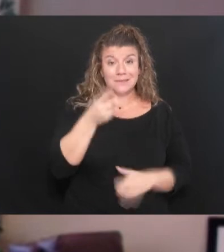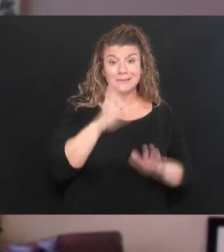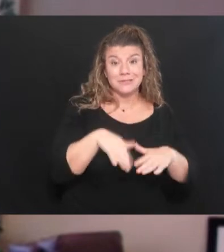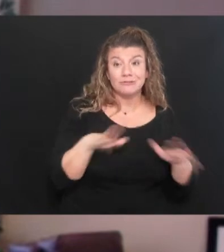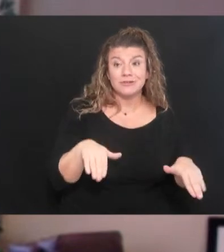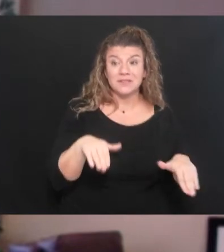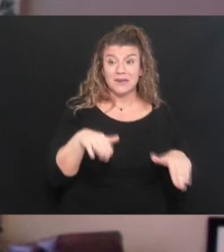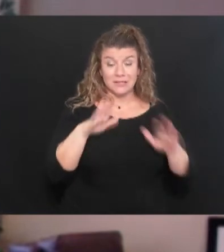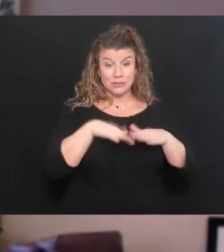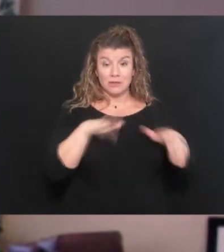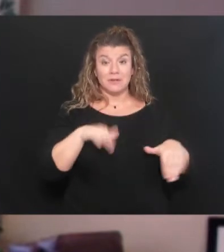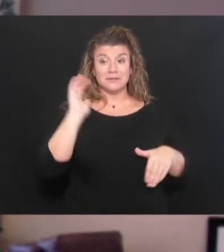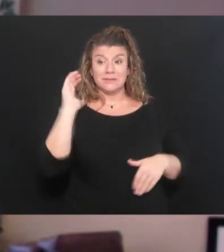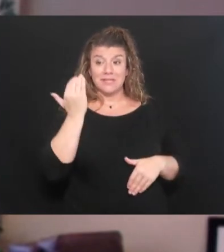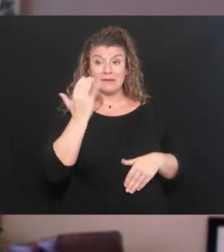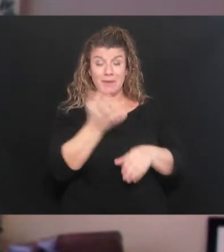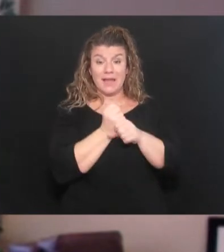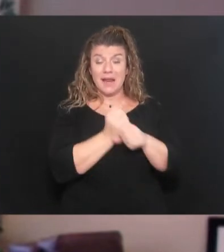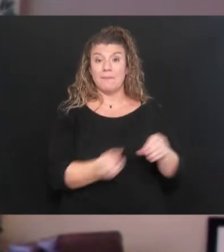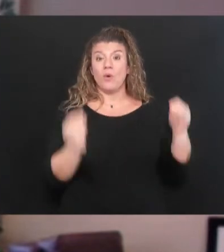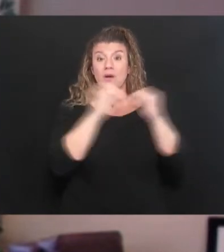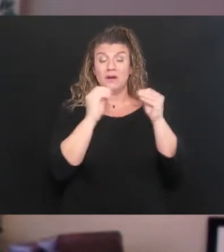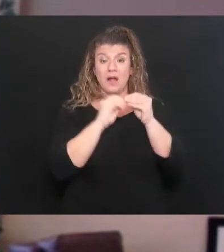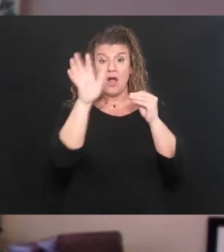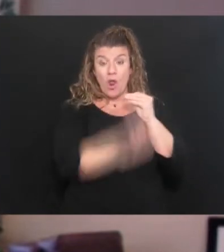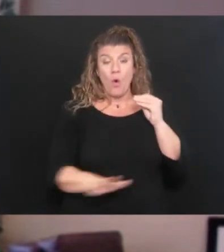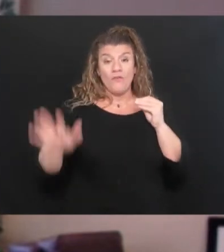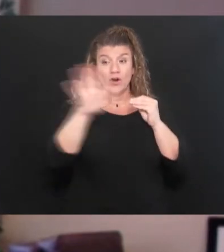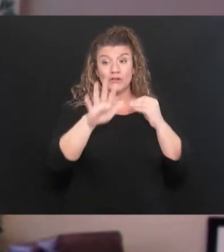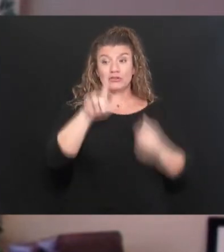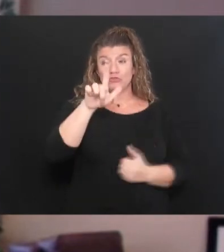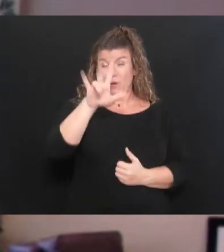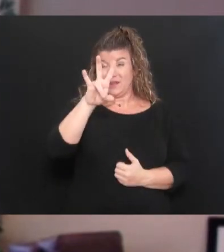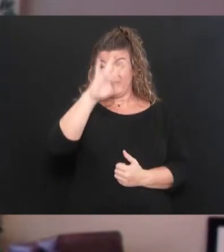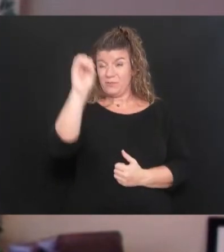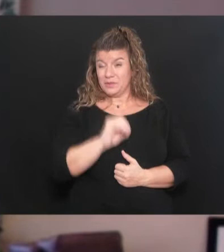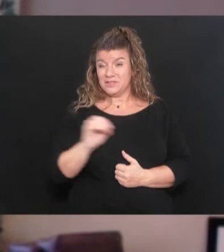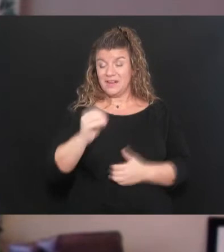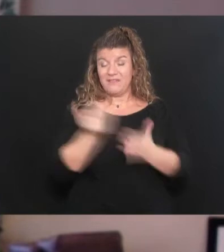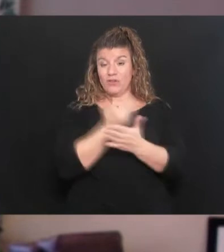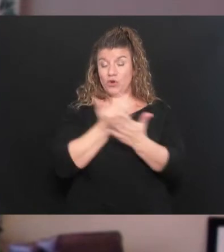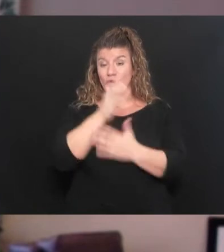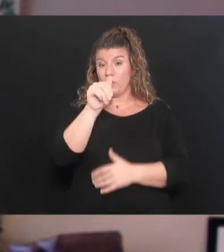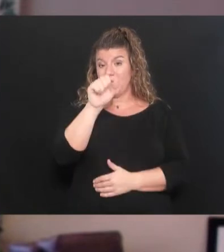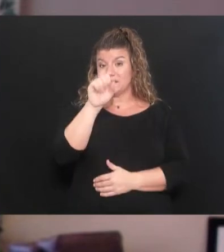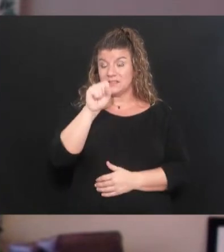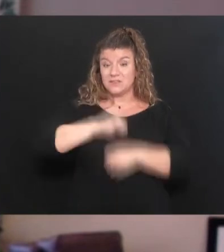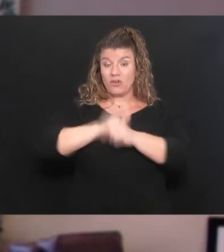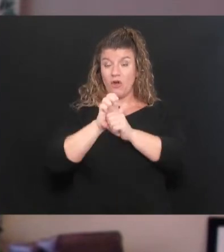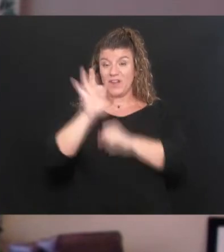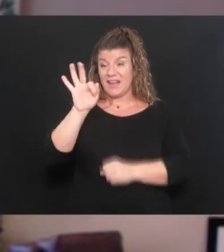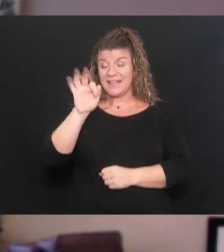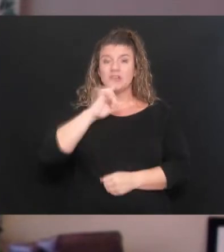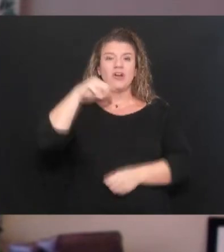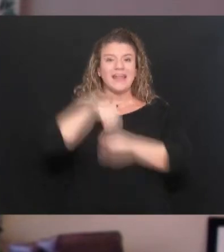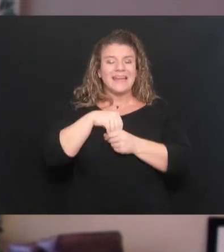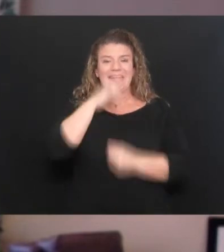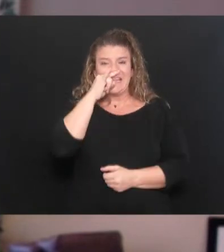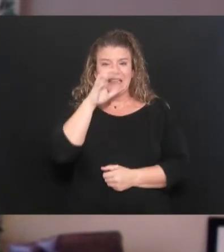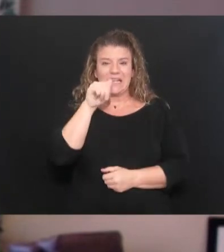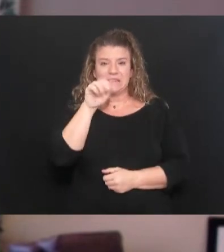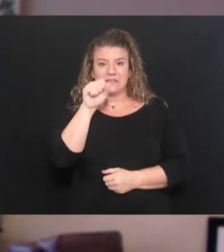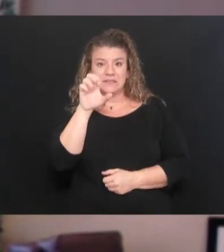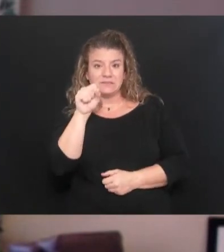of these infections across our country. 27% of the new cases of COVID-19 are in pediatric